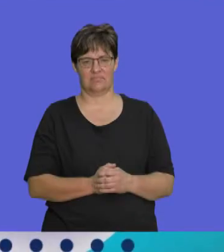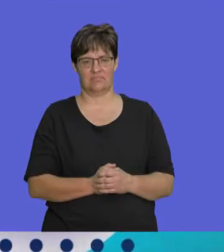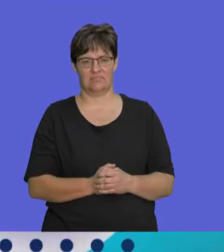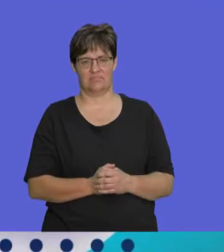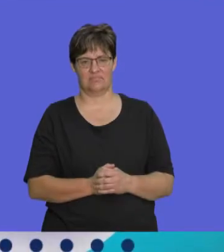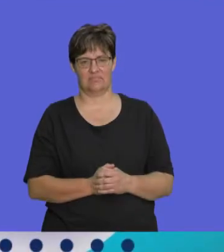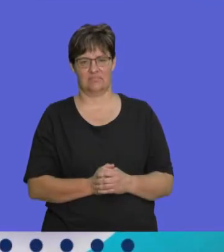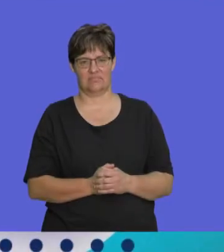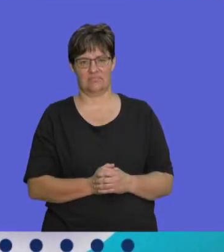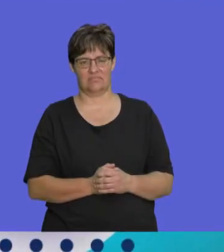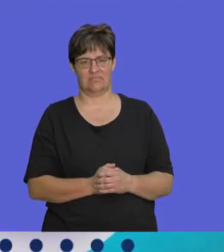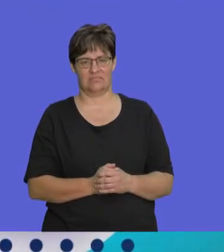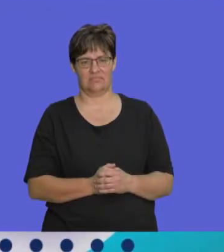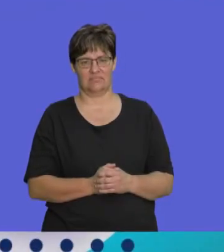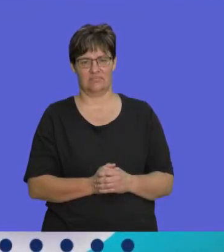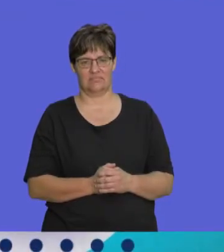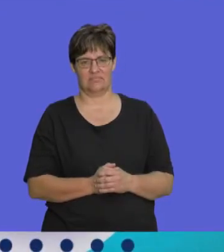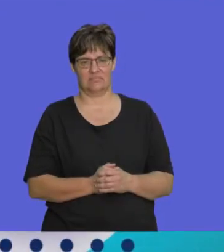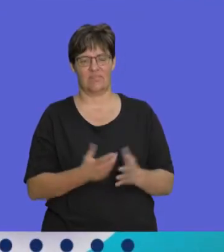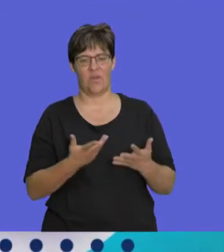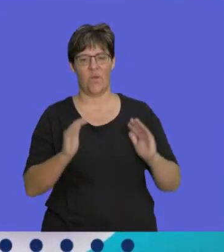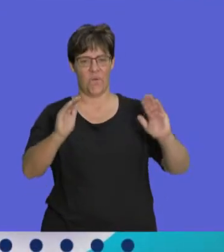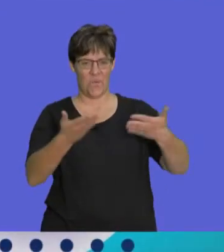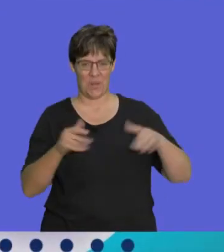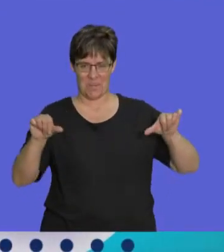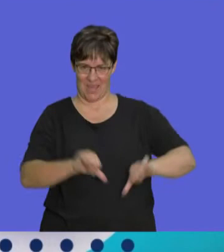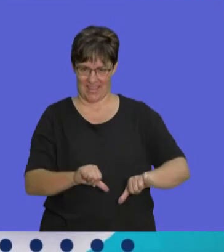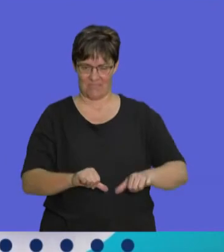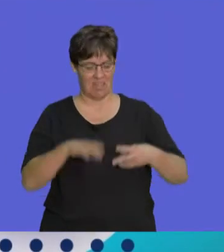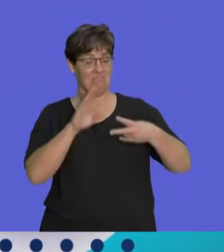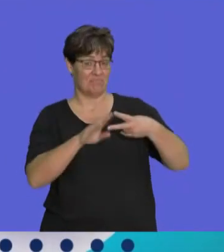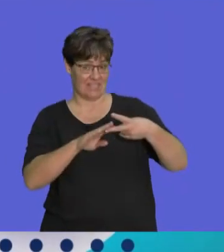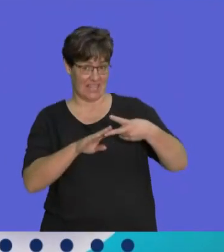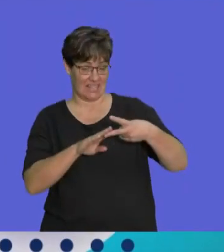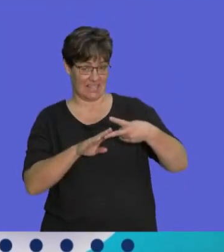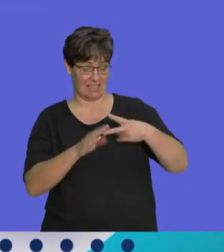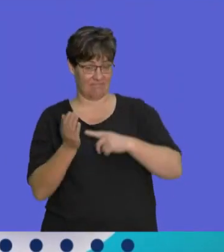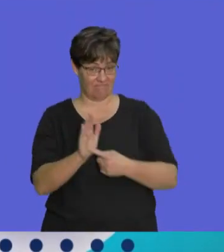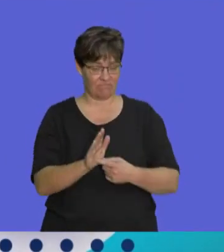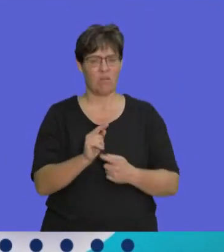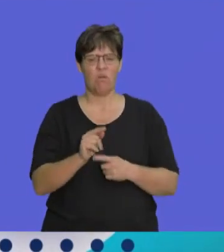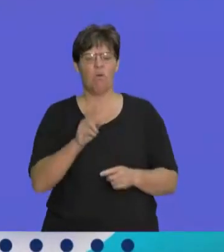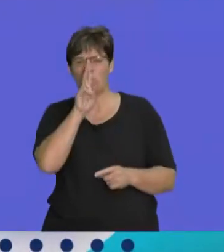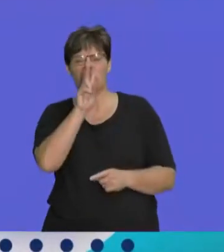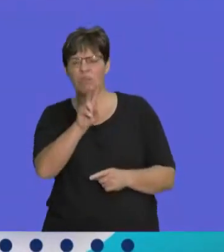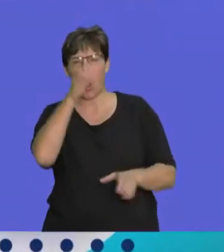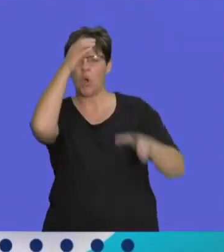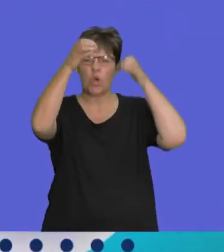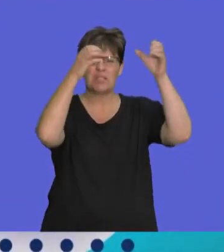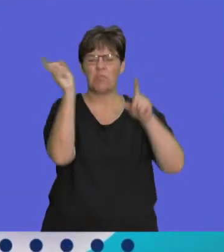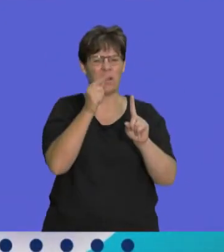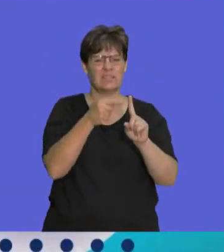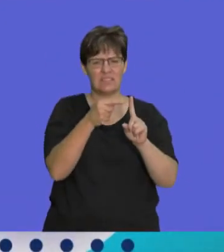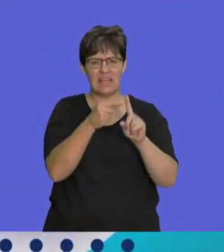Welcome back to our second segment. We want to look at more, concepts around electric fields. We've managed to look in the